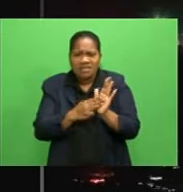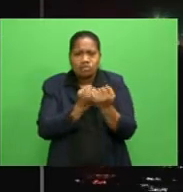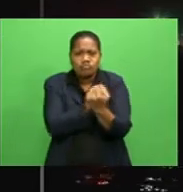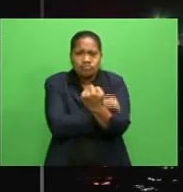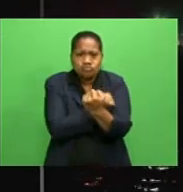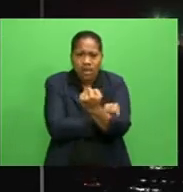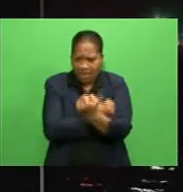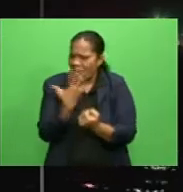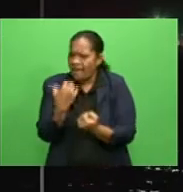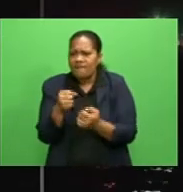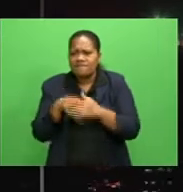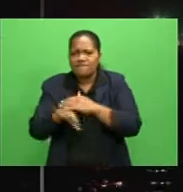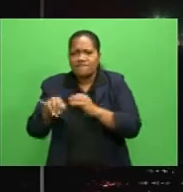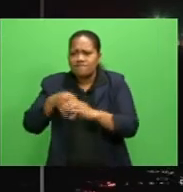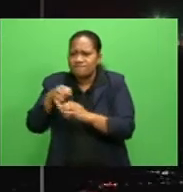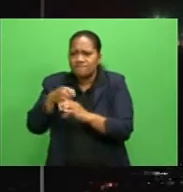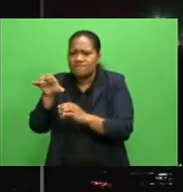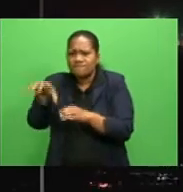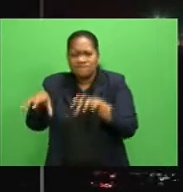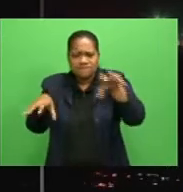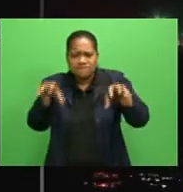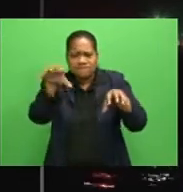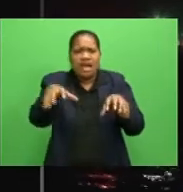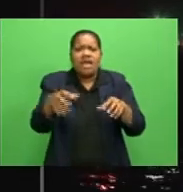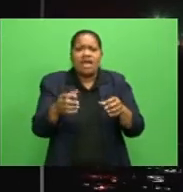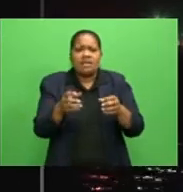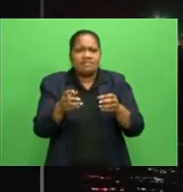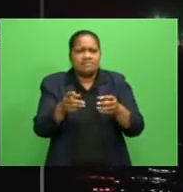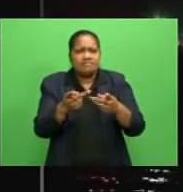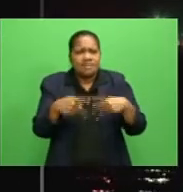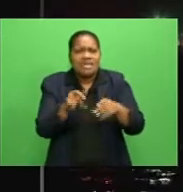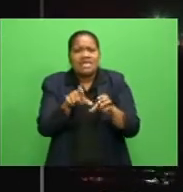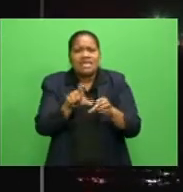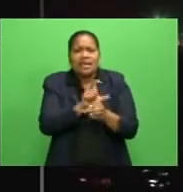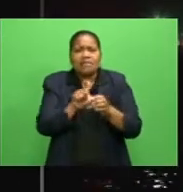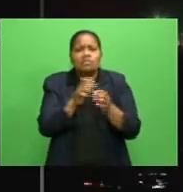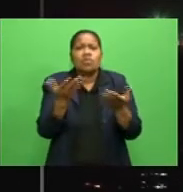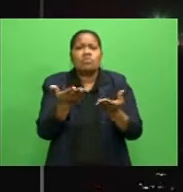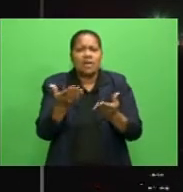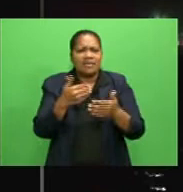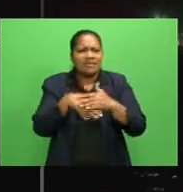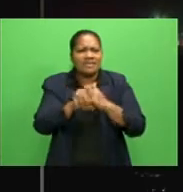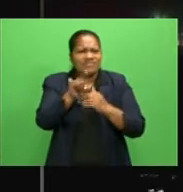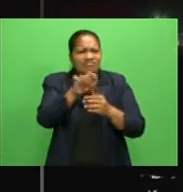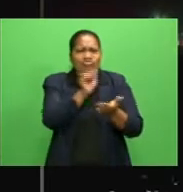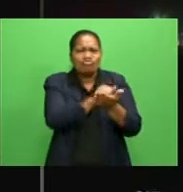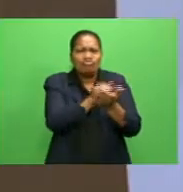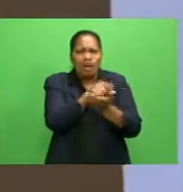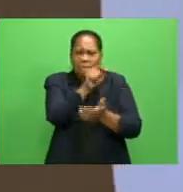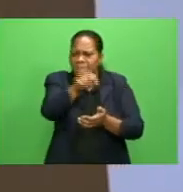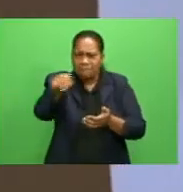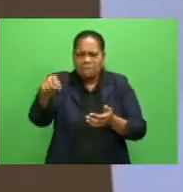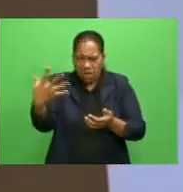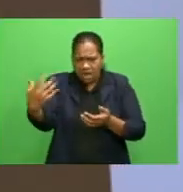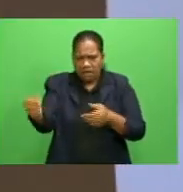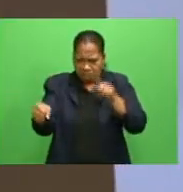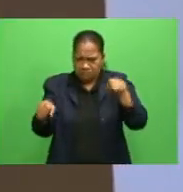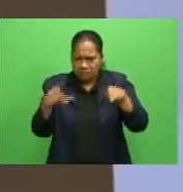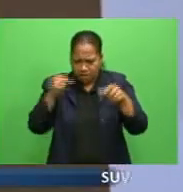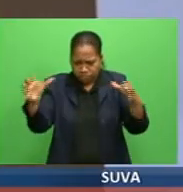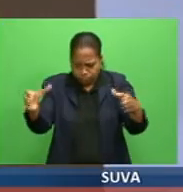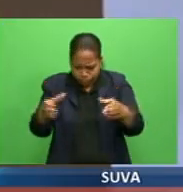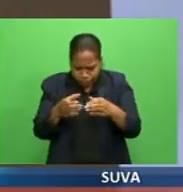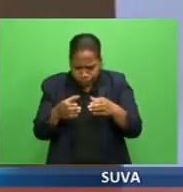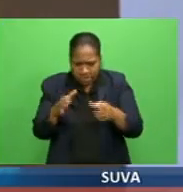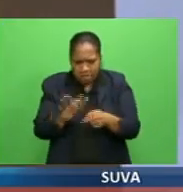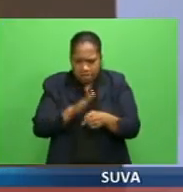as well as household chemicals sold by hardware and chemical companies. Kritika Kumar reports. The Defence Minister says the drug